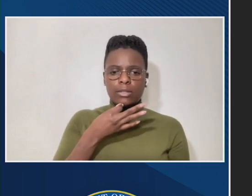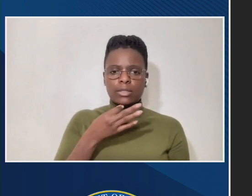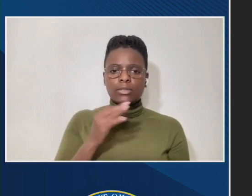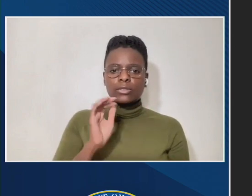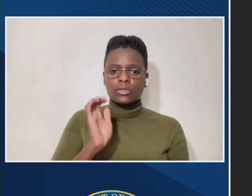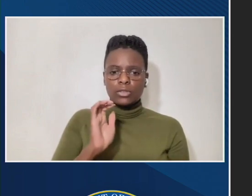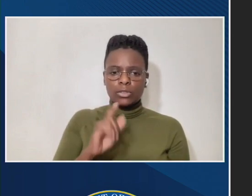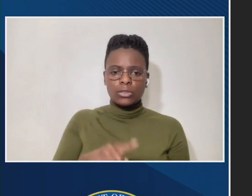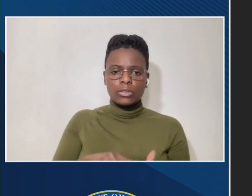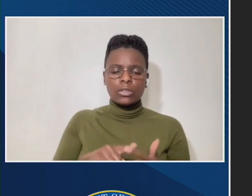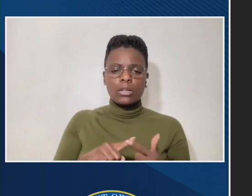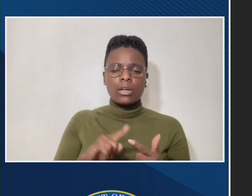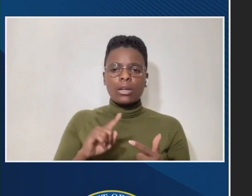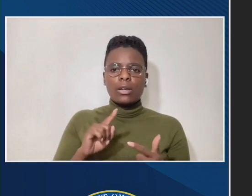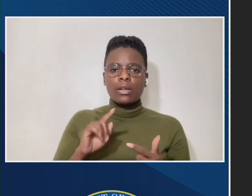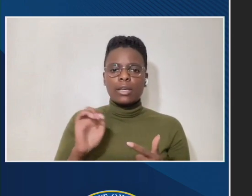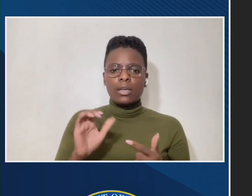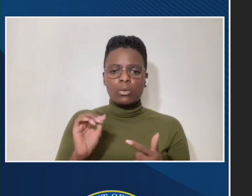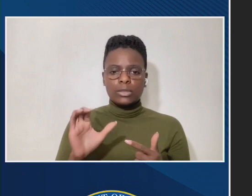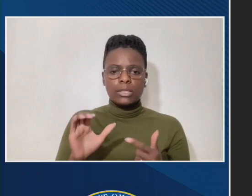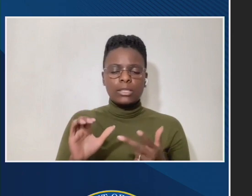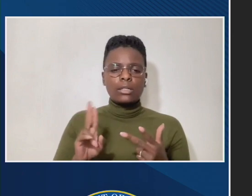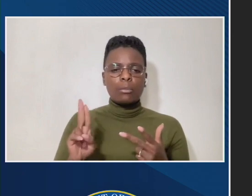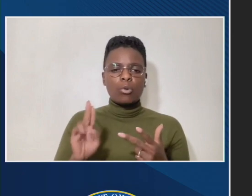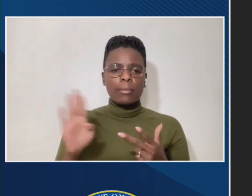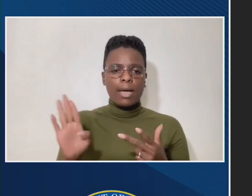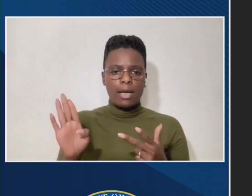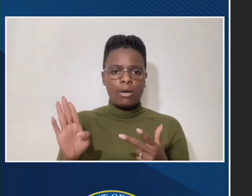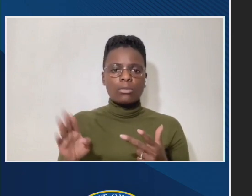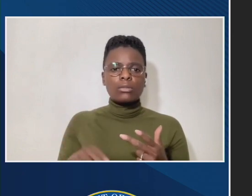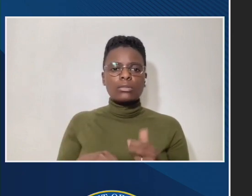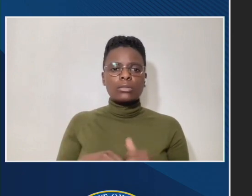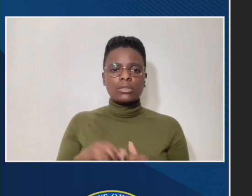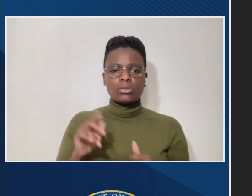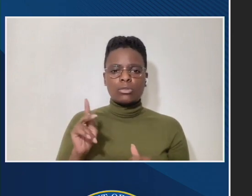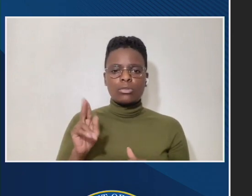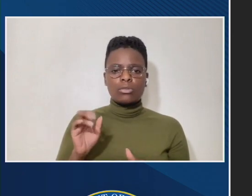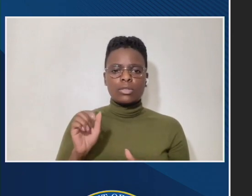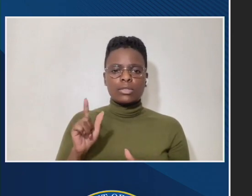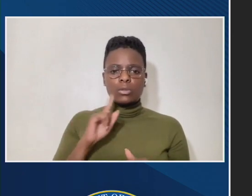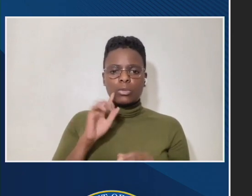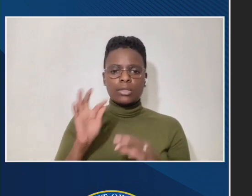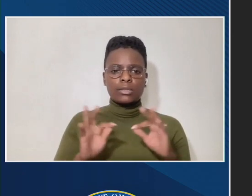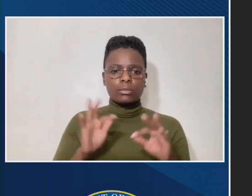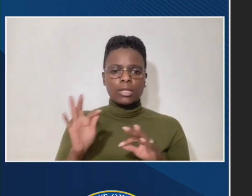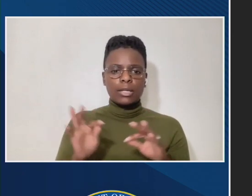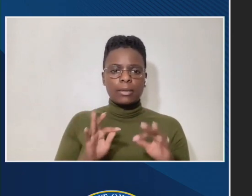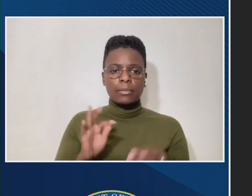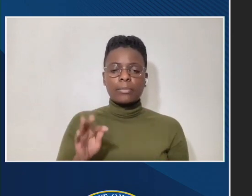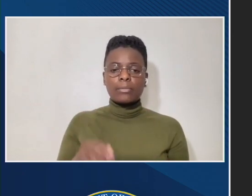that's representing current and former participants is doing what we can to protect